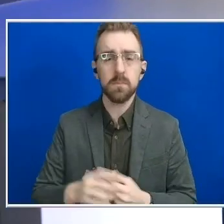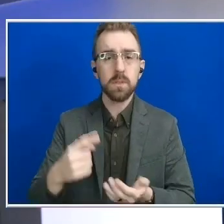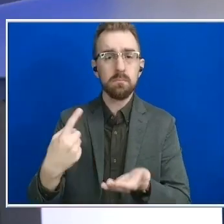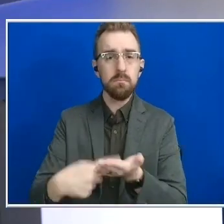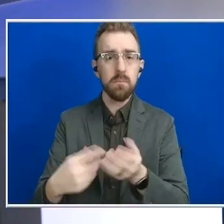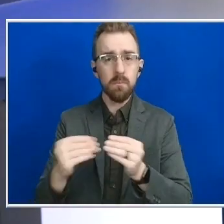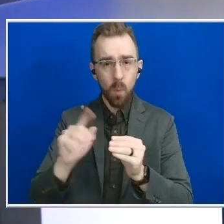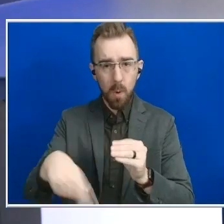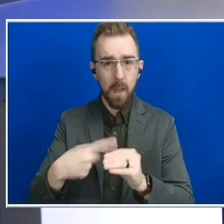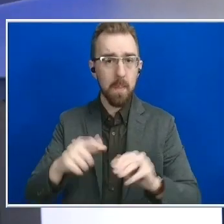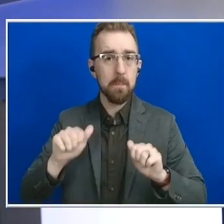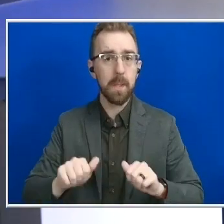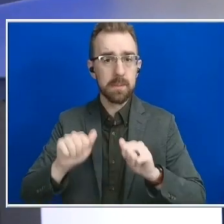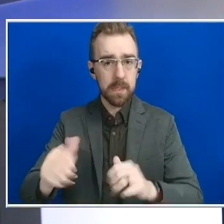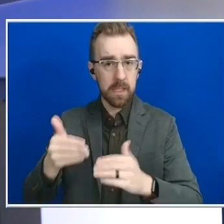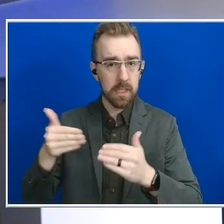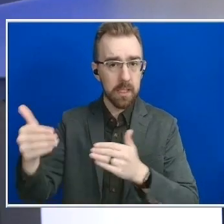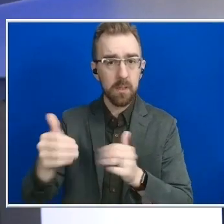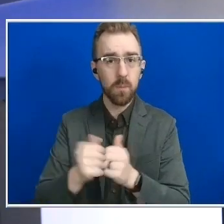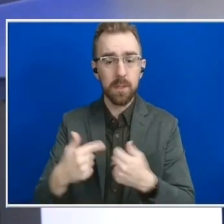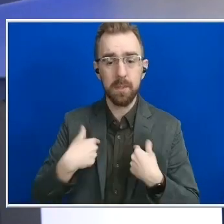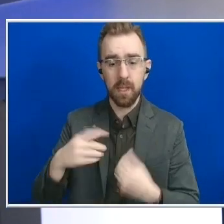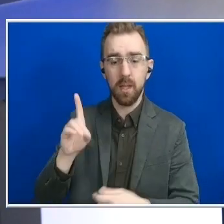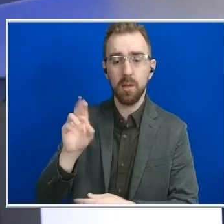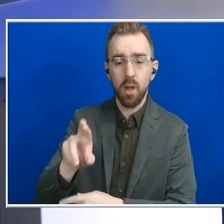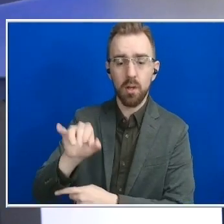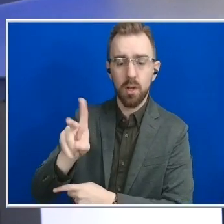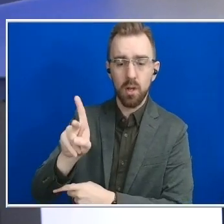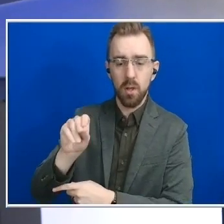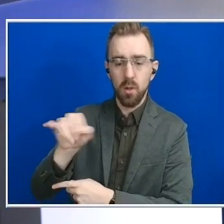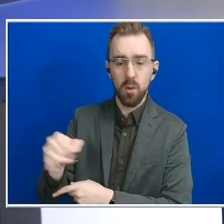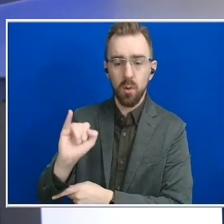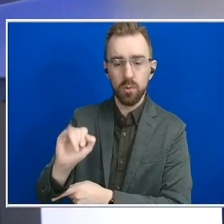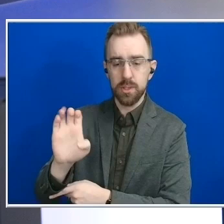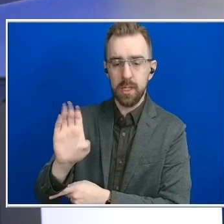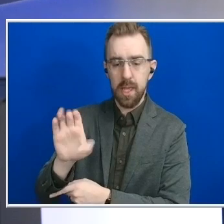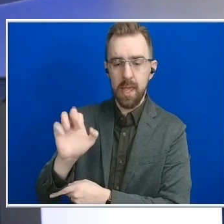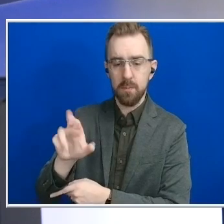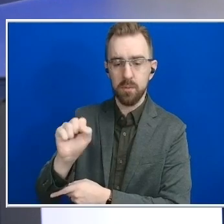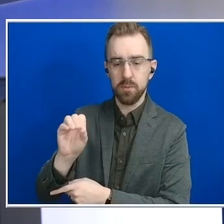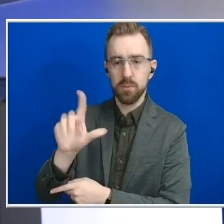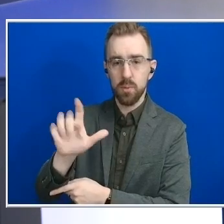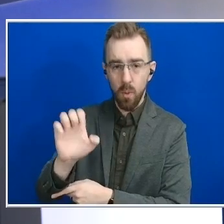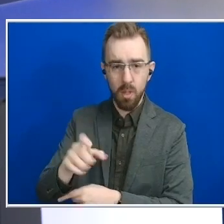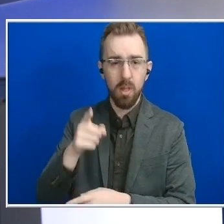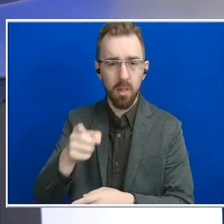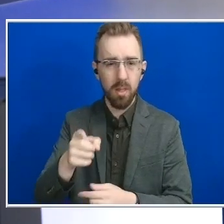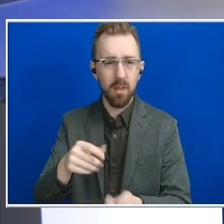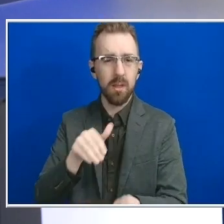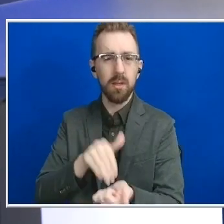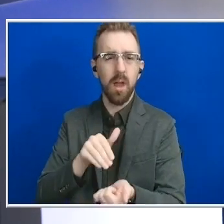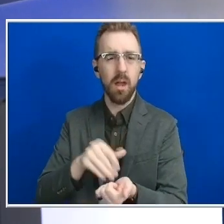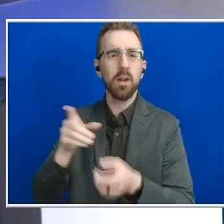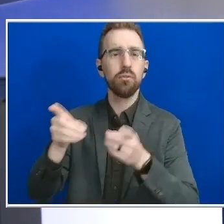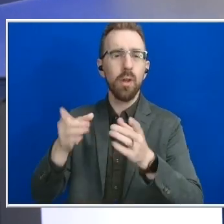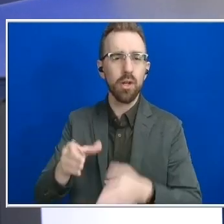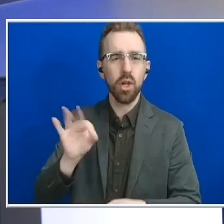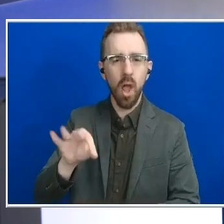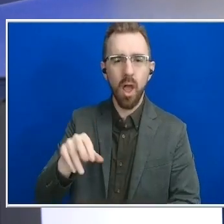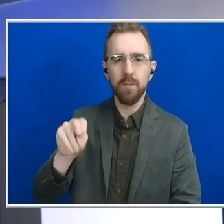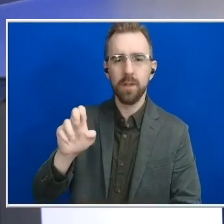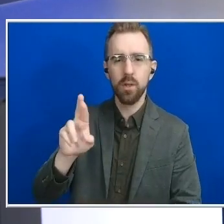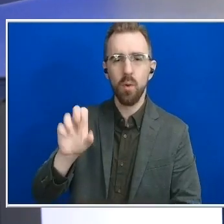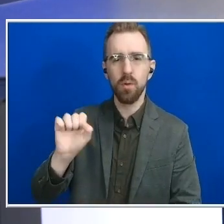today, here at the desk with me is Dr. Koji Ebersol, the Director of Endovascular Neurosurgery here at the University of Kansas Health System. Always great to have you. Thank